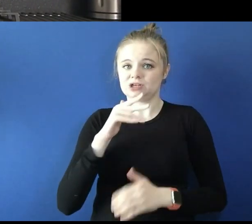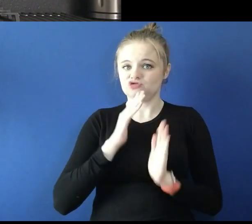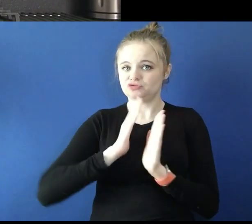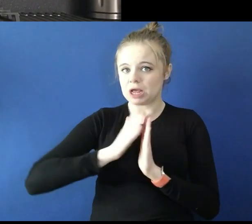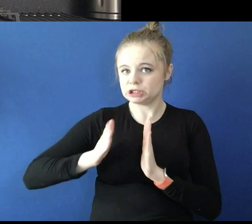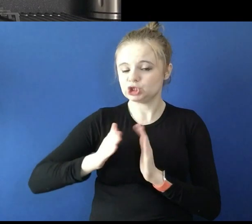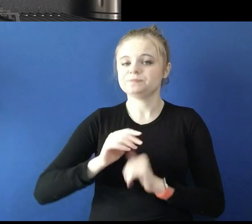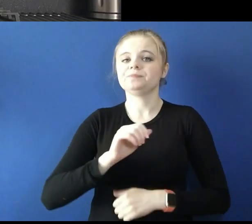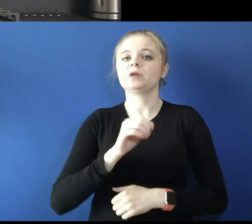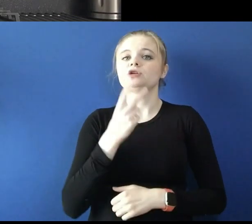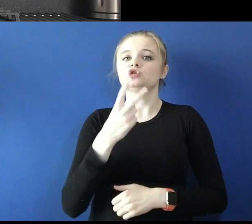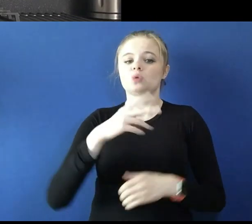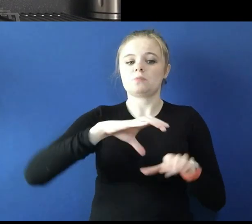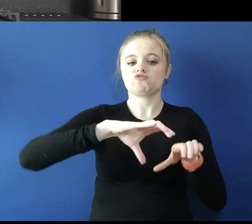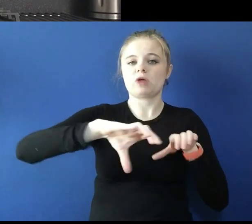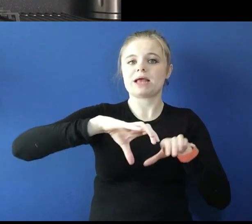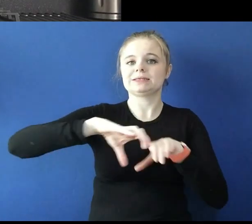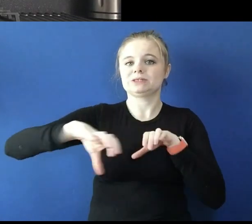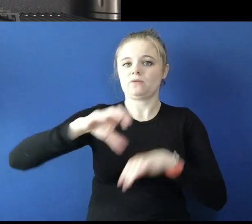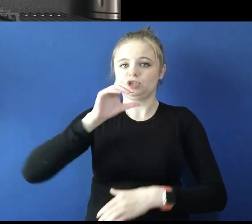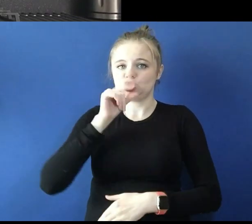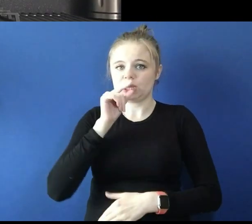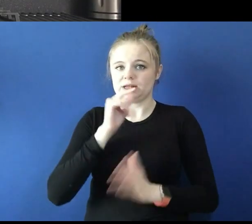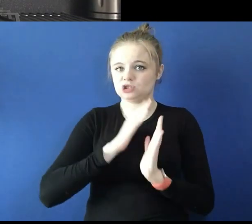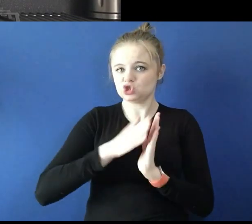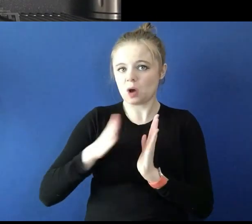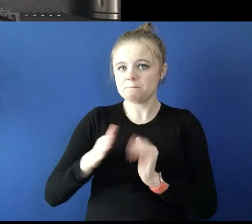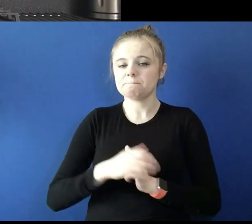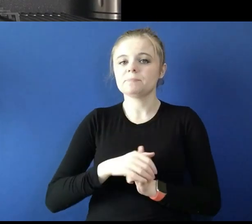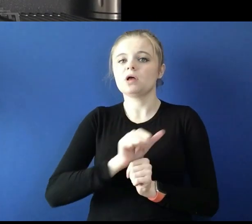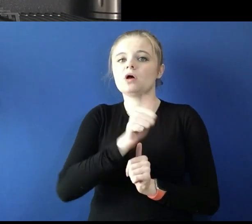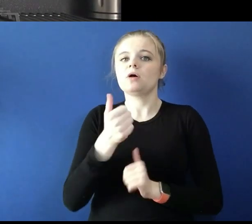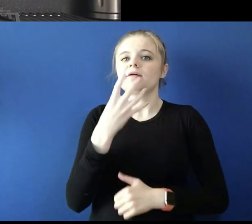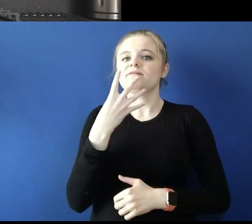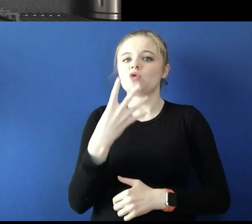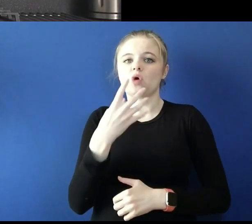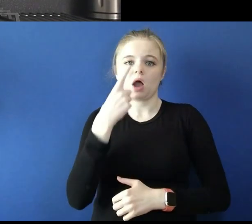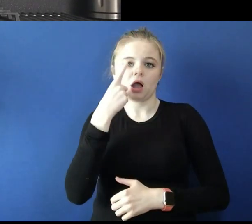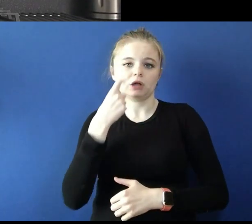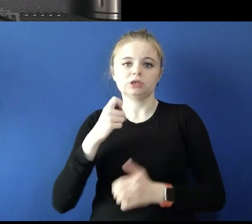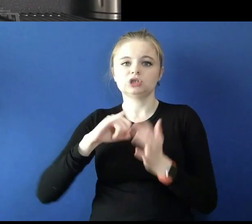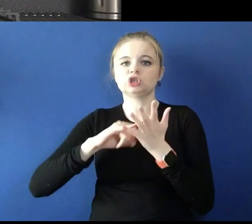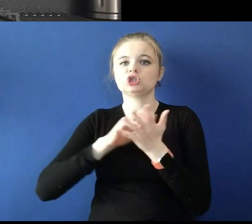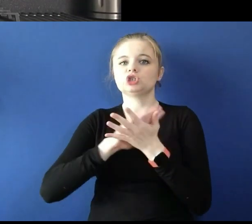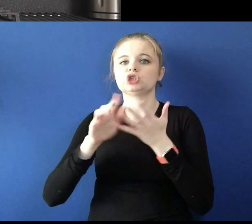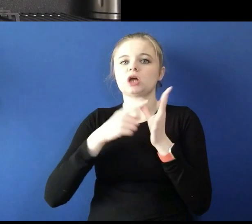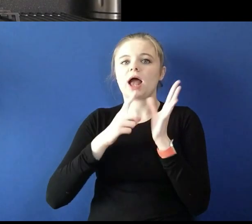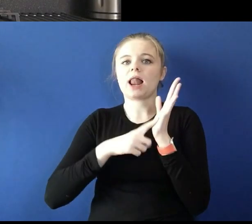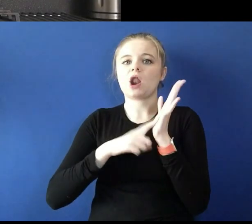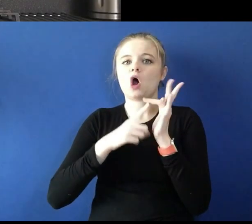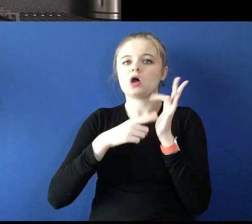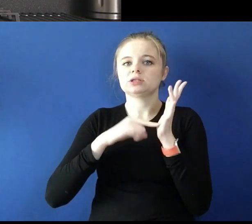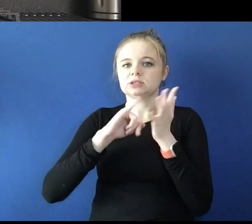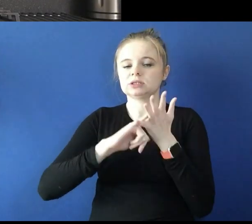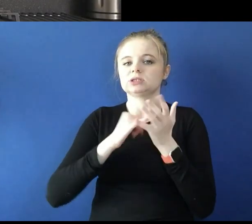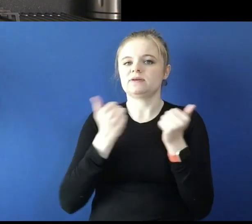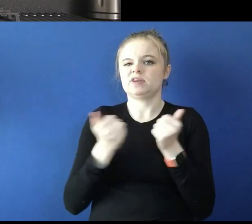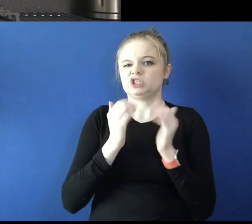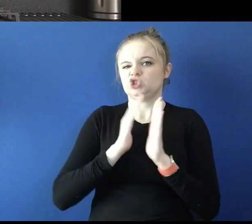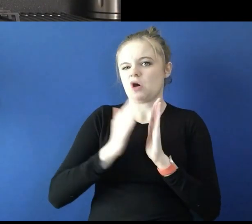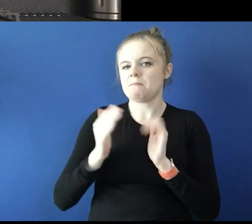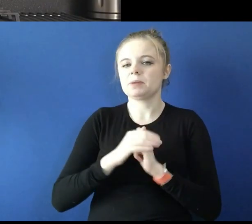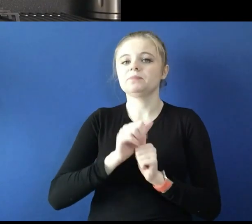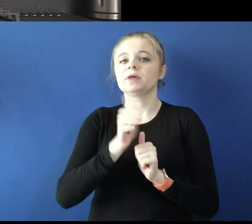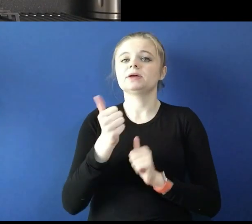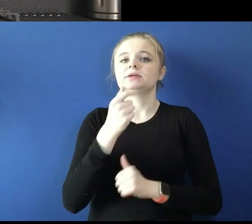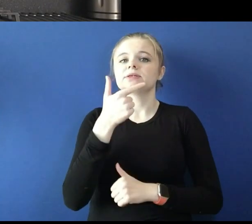breasts of chicken chopped, we've got 4 banana shallots chopped up, we've got 75